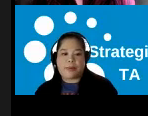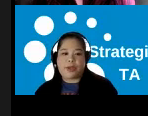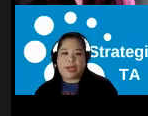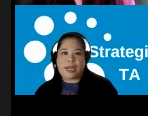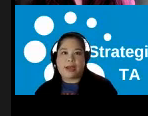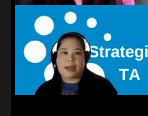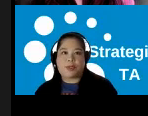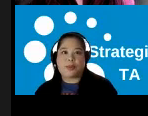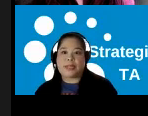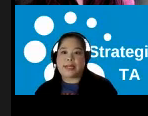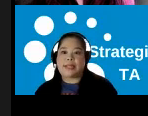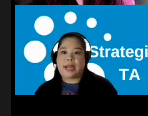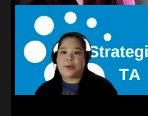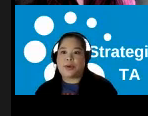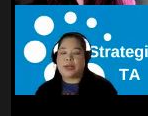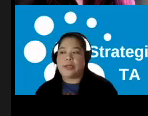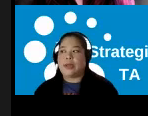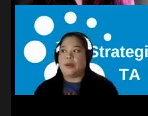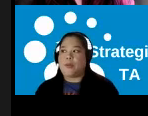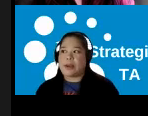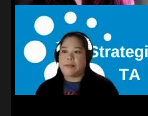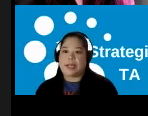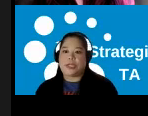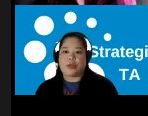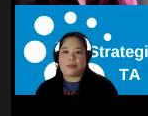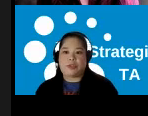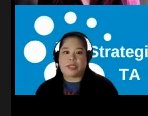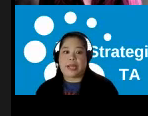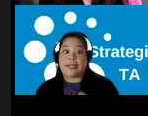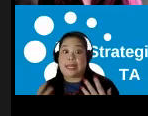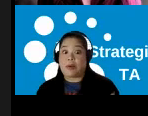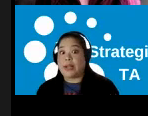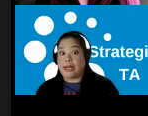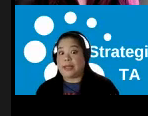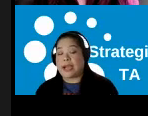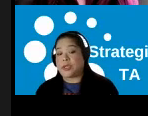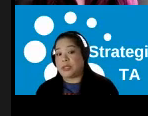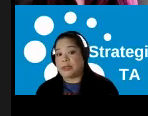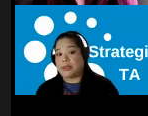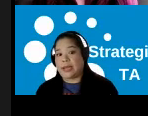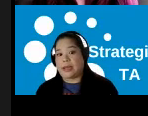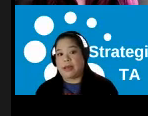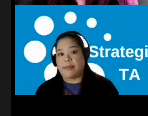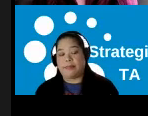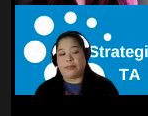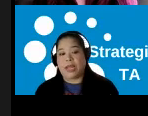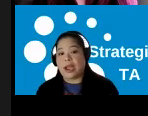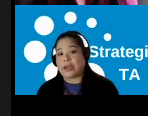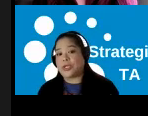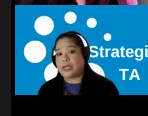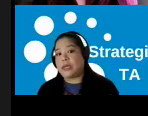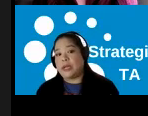any community school sites that you could recommend in terms of just like seeing what that actually looks like